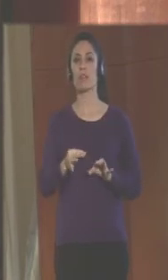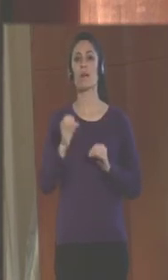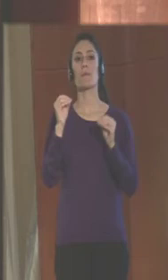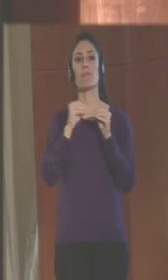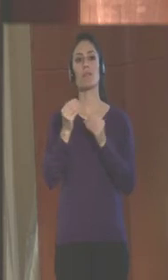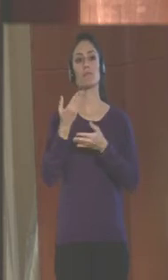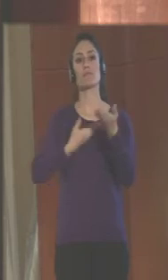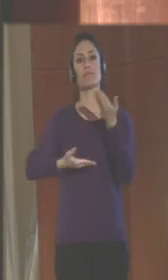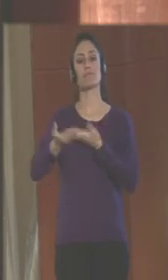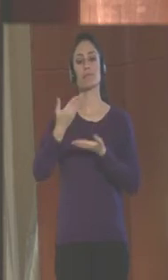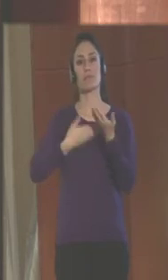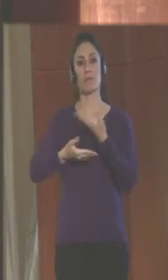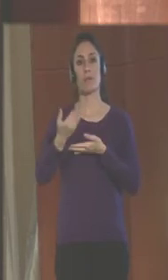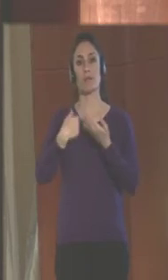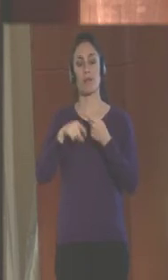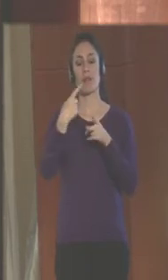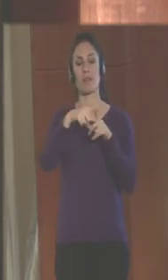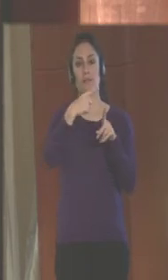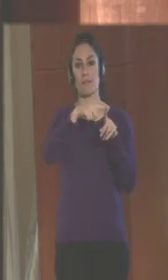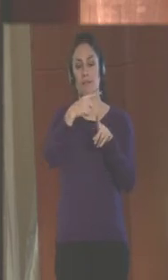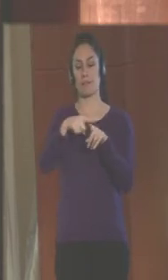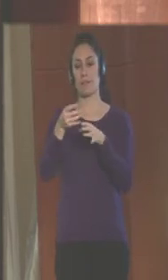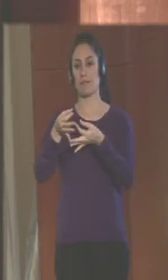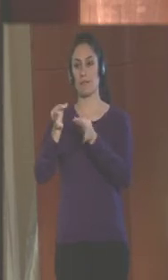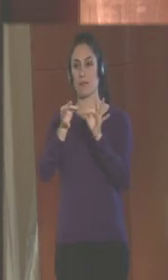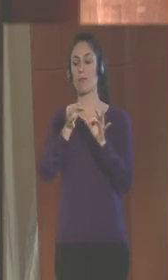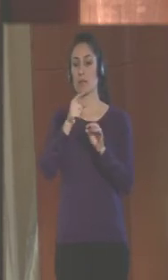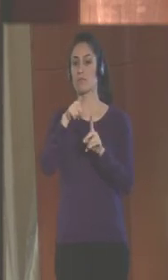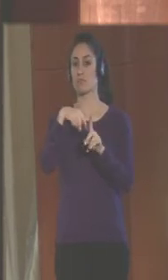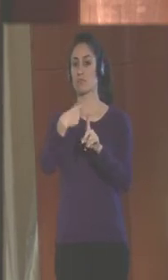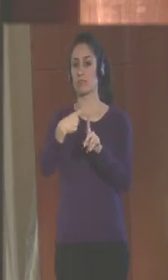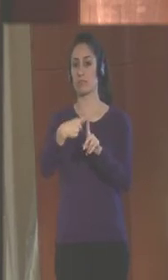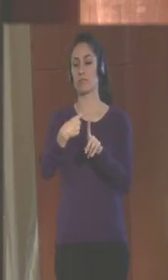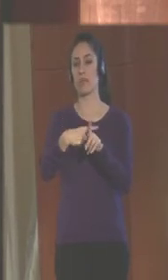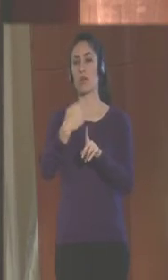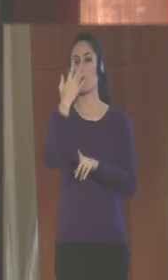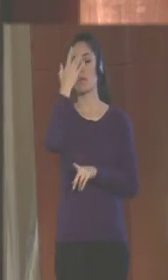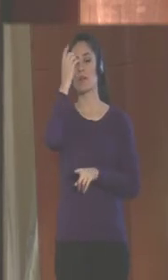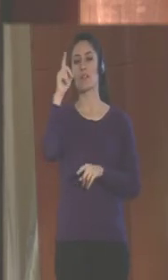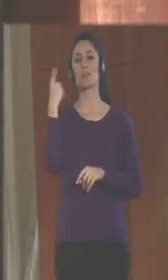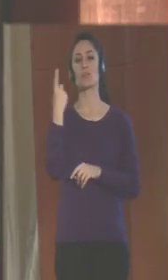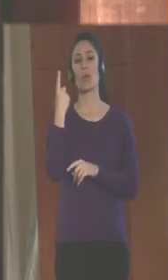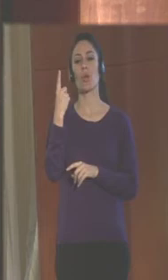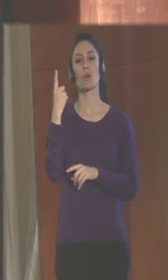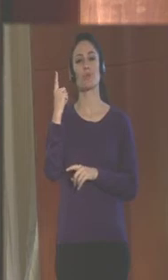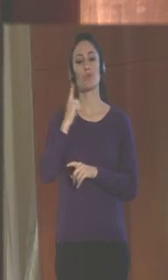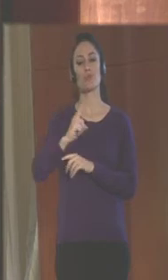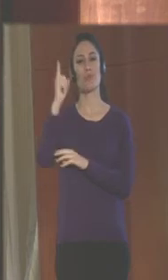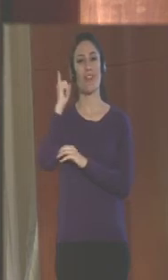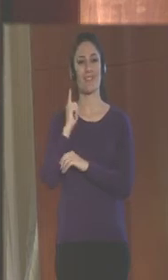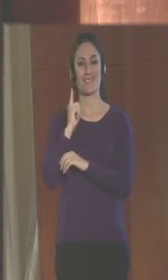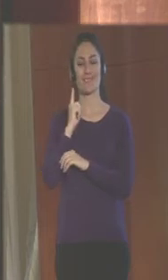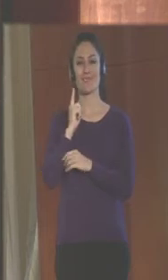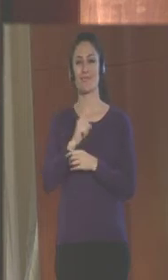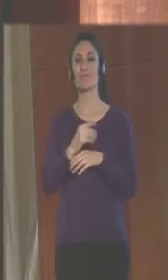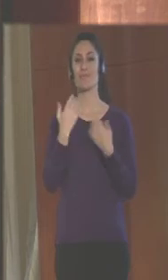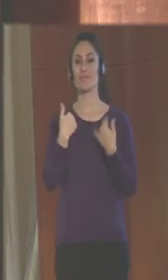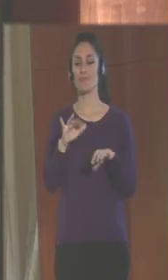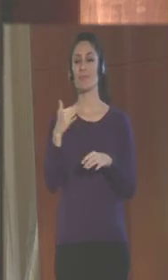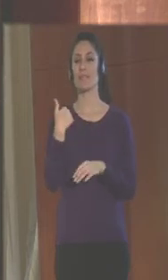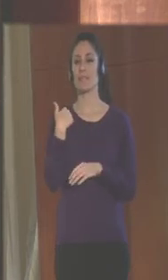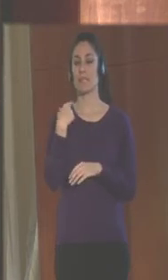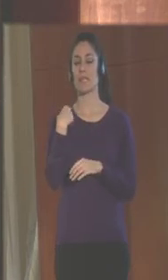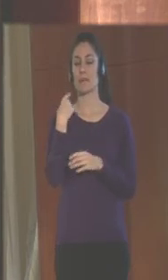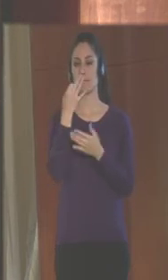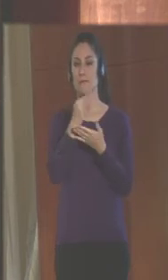financial management by transferring the risk to the markets has been efficient. And only,